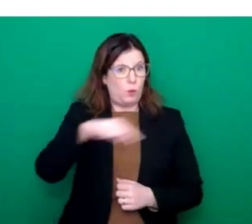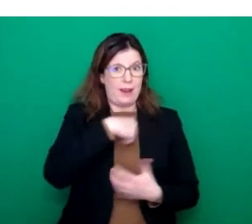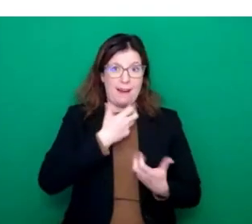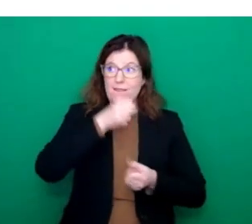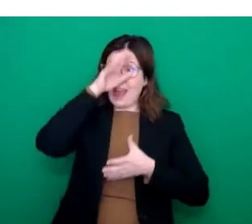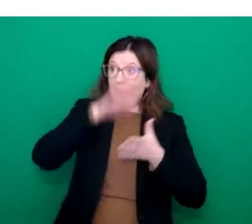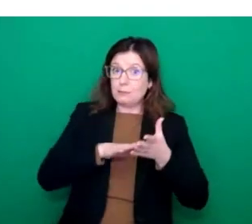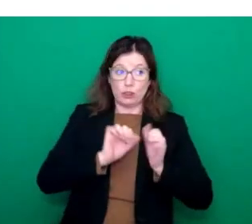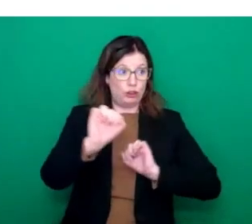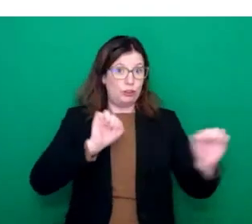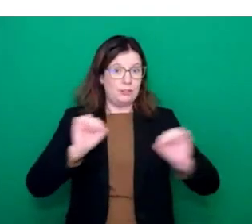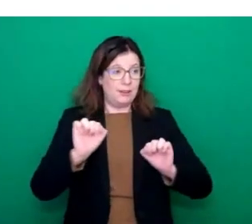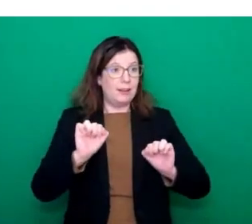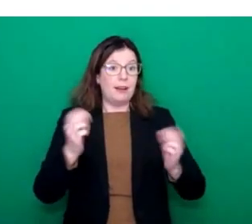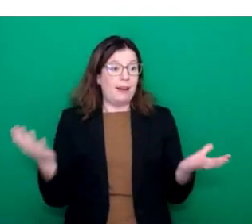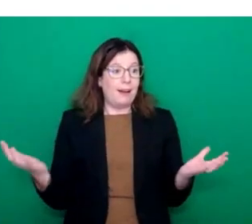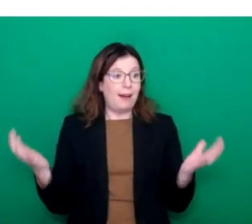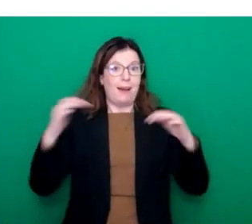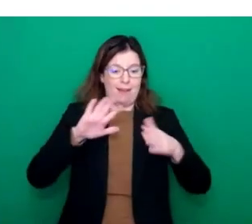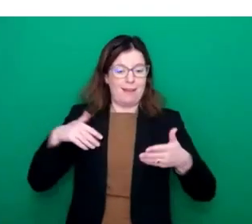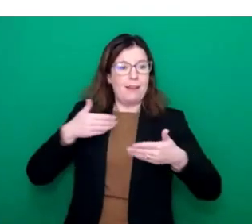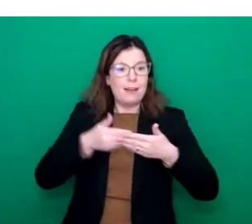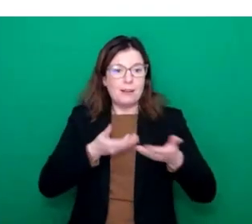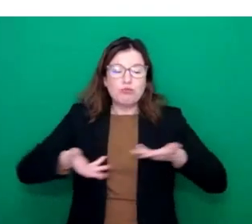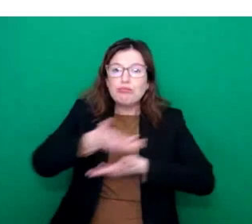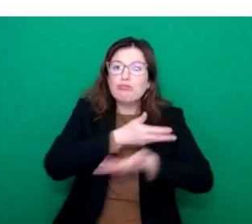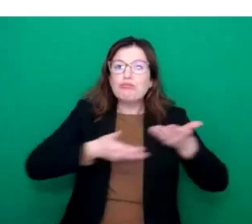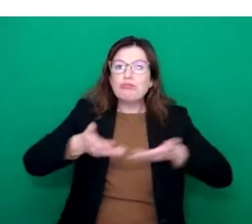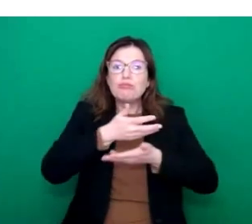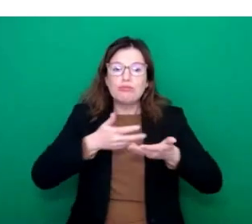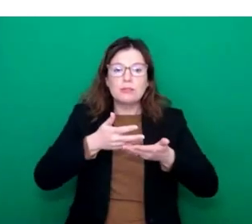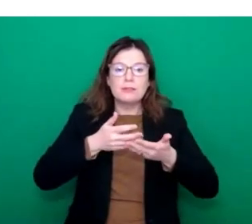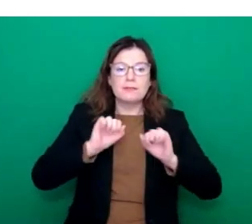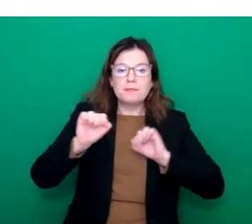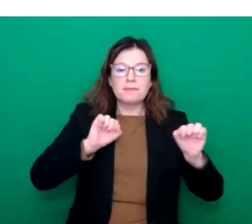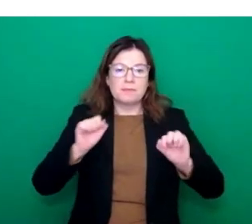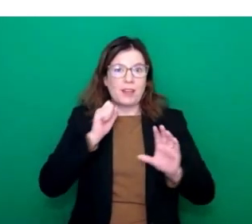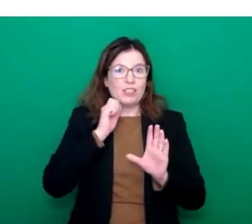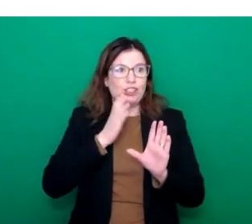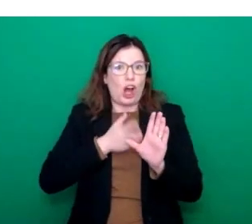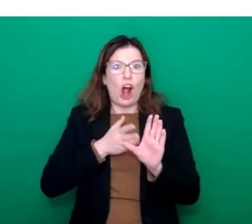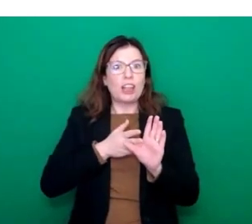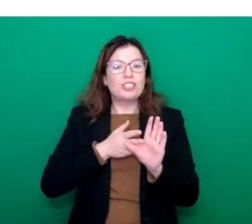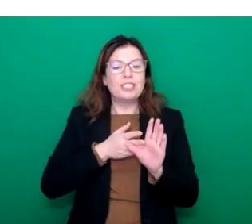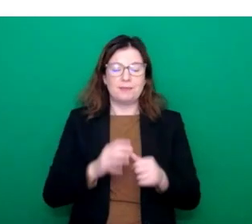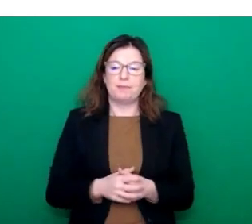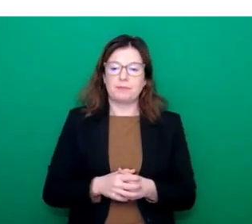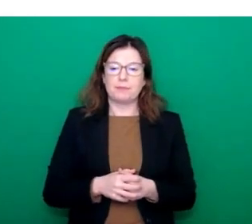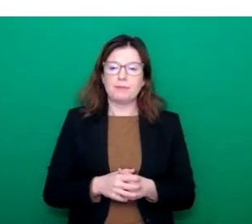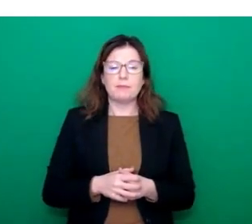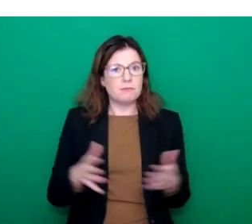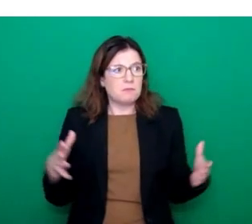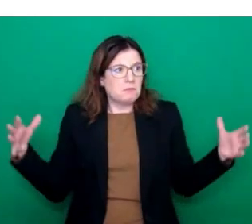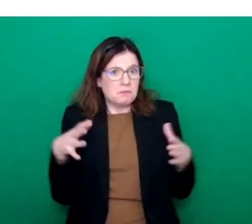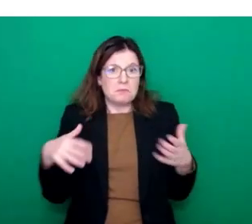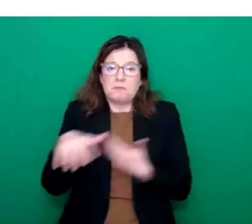as unique professionals on our career journey, as well as our family or division of psychology. And that feels a real strength. We feel